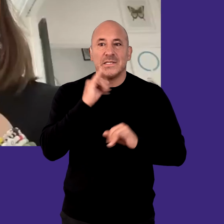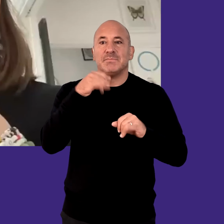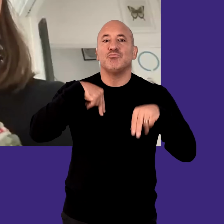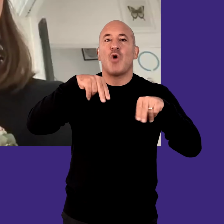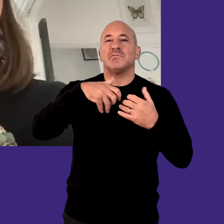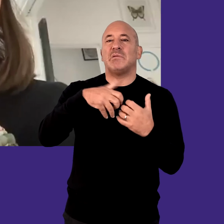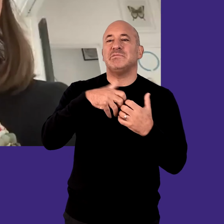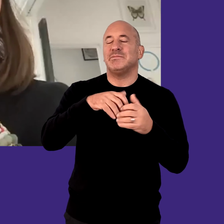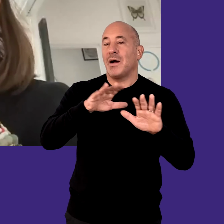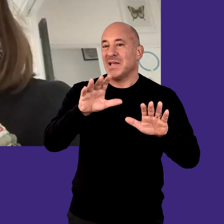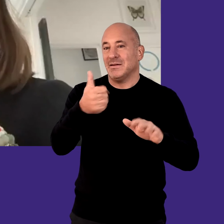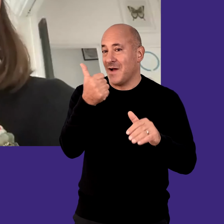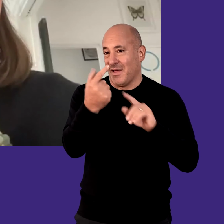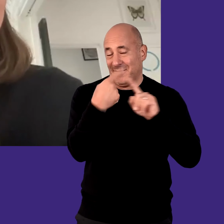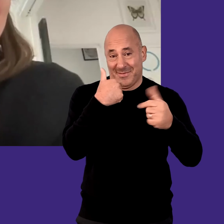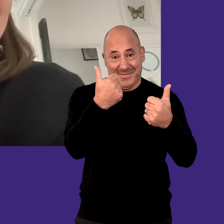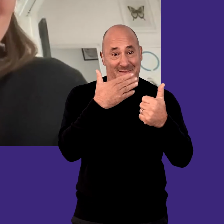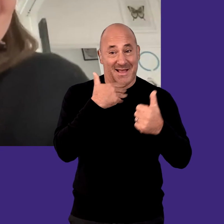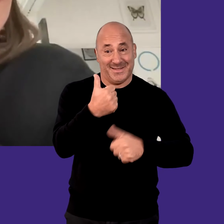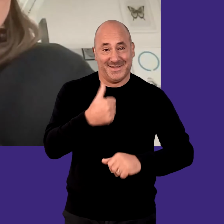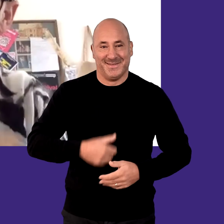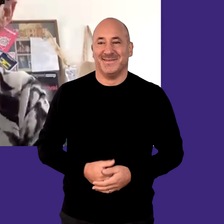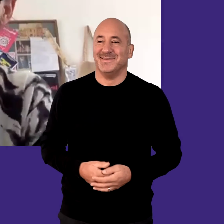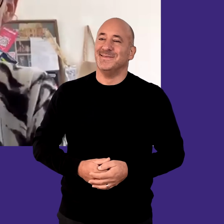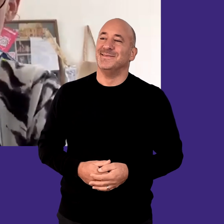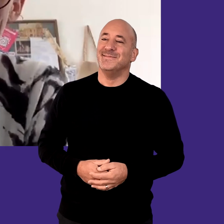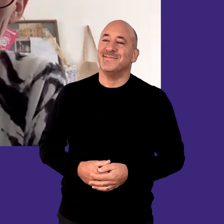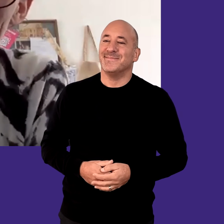Yes, my dog's barking. Yes, thank you.